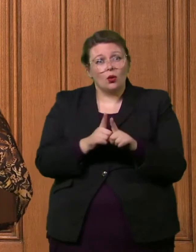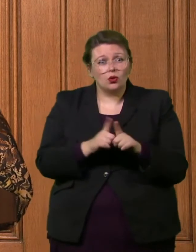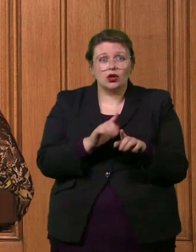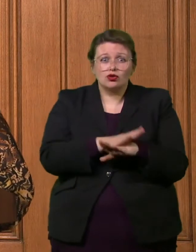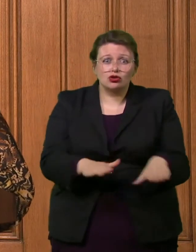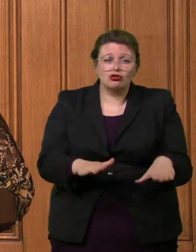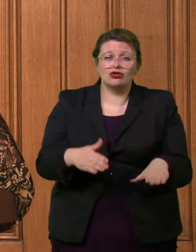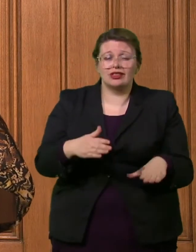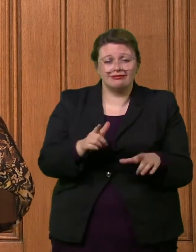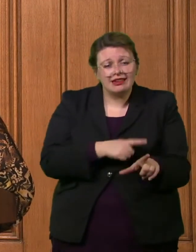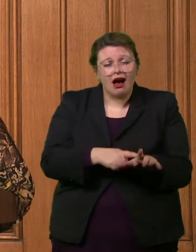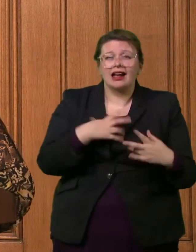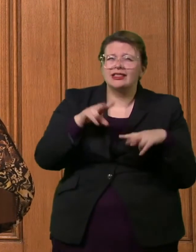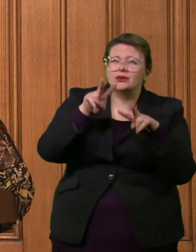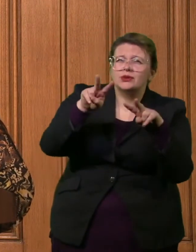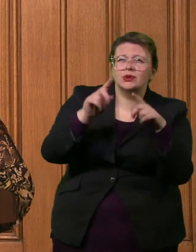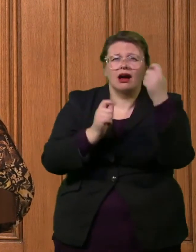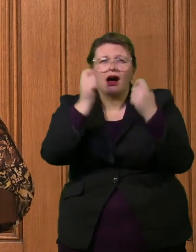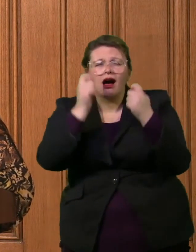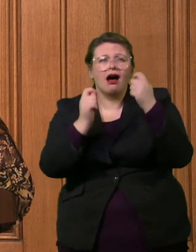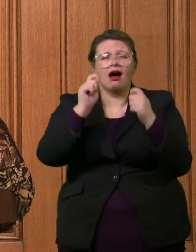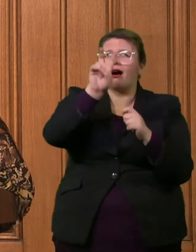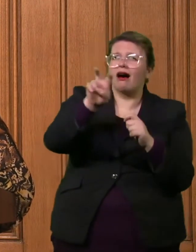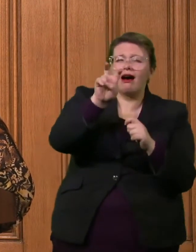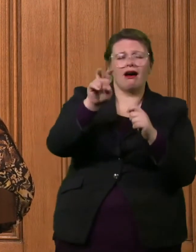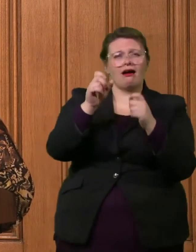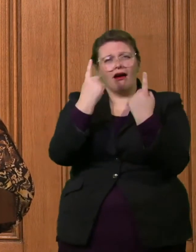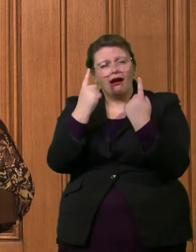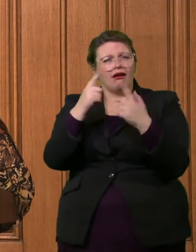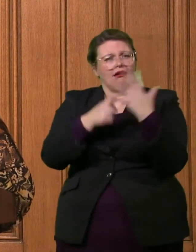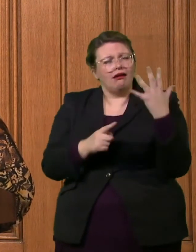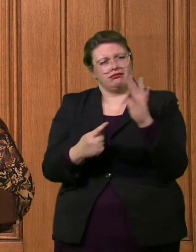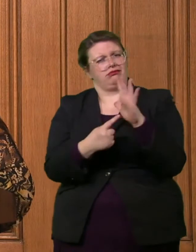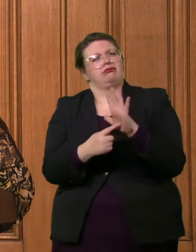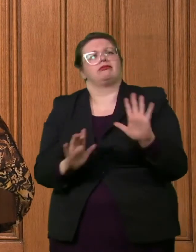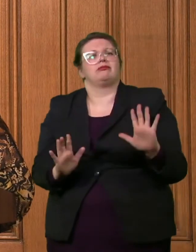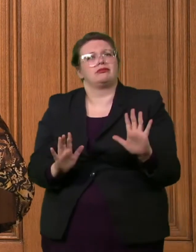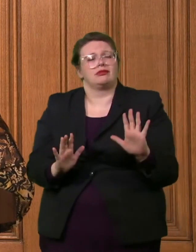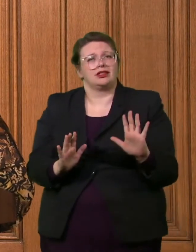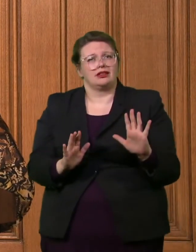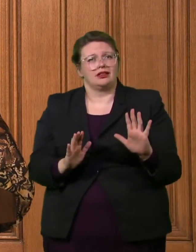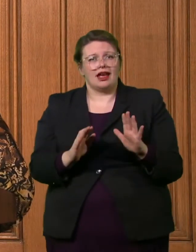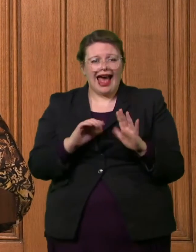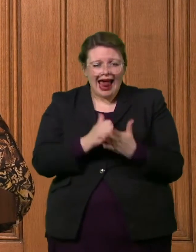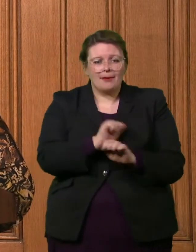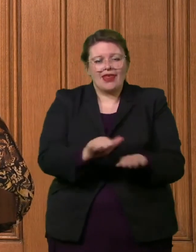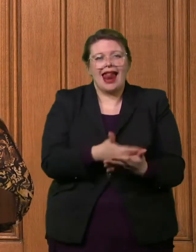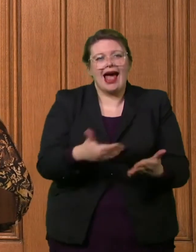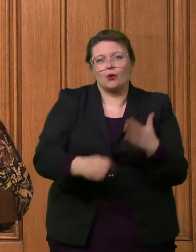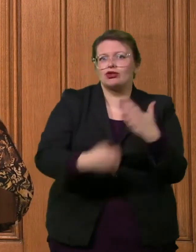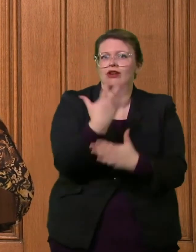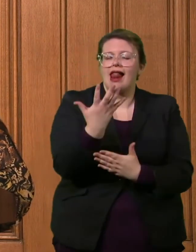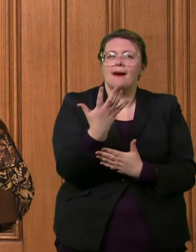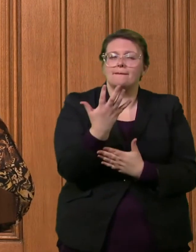develop their communications and language skills. Schools have delivered a lot of measures to reduce the risk in schools,